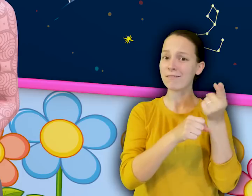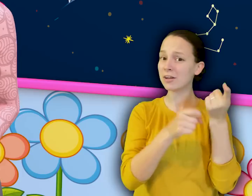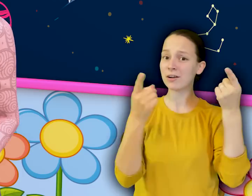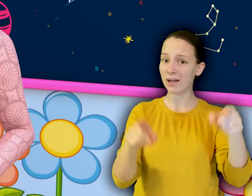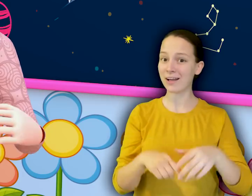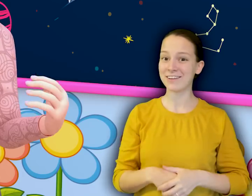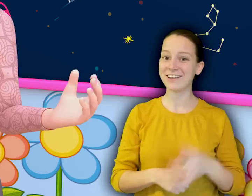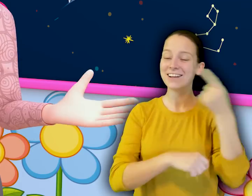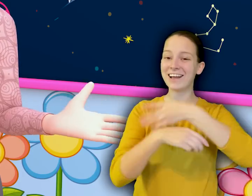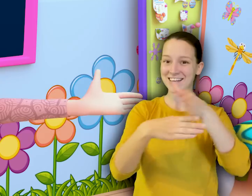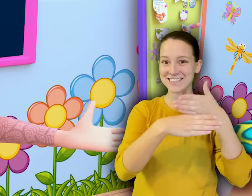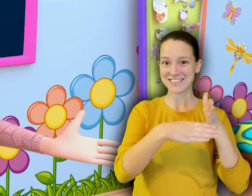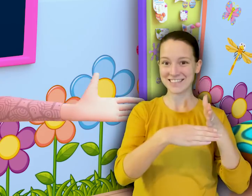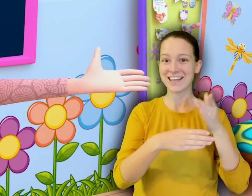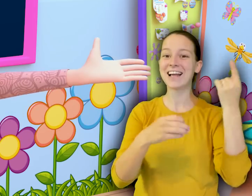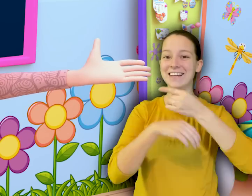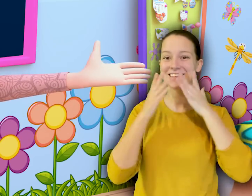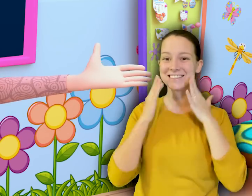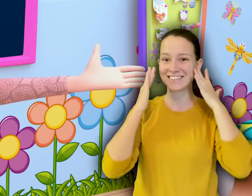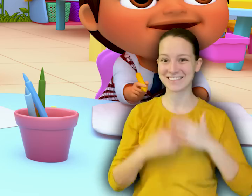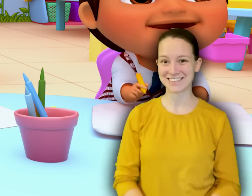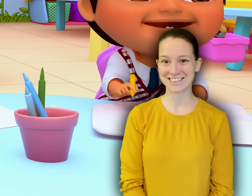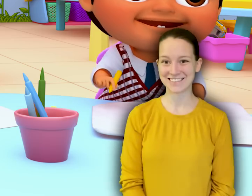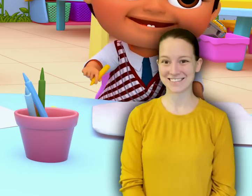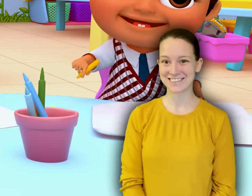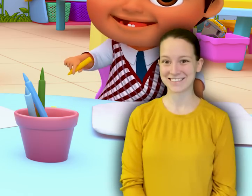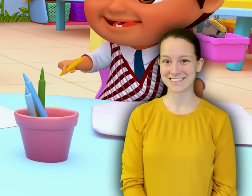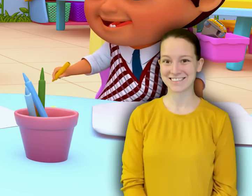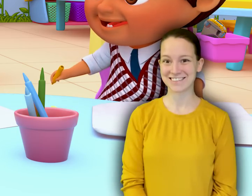every year a day to share a day to